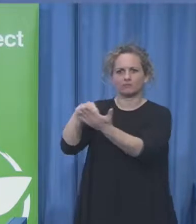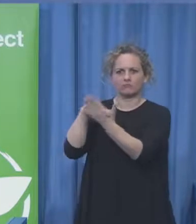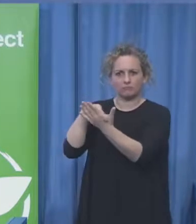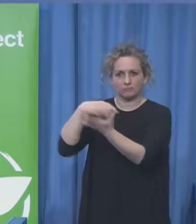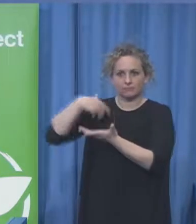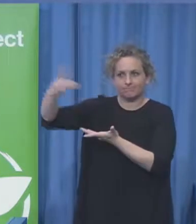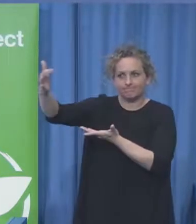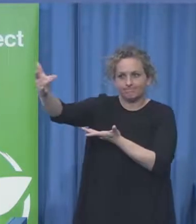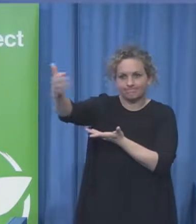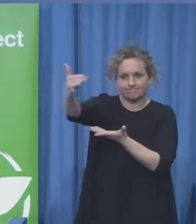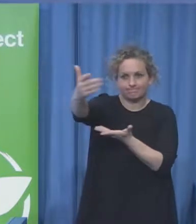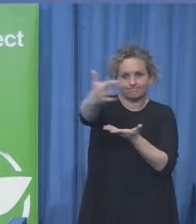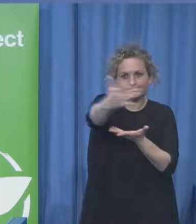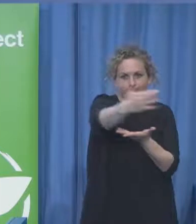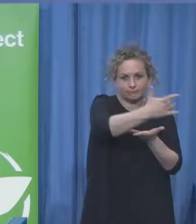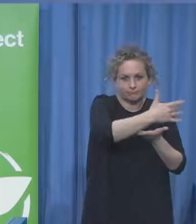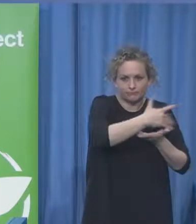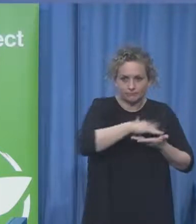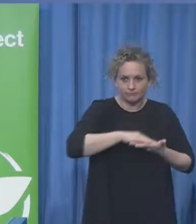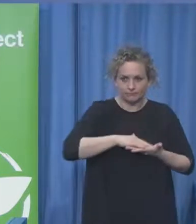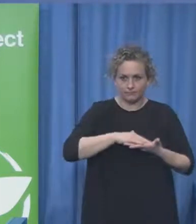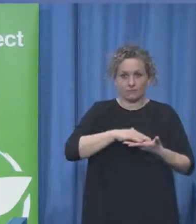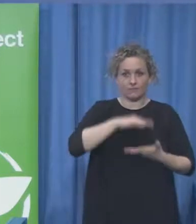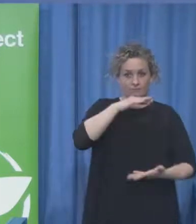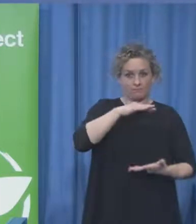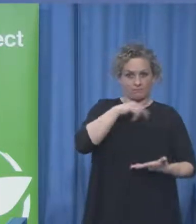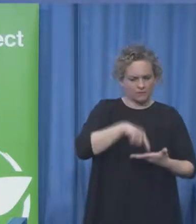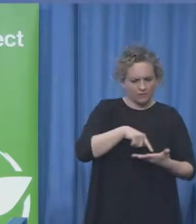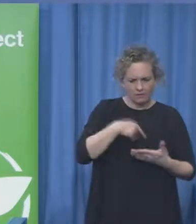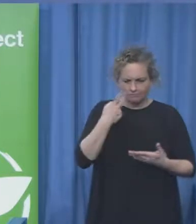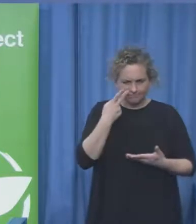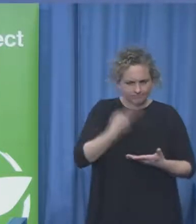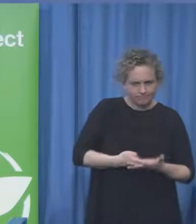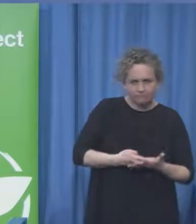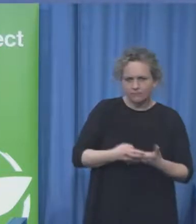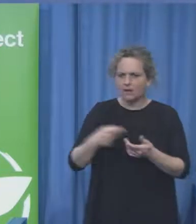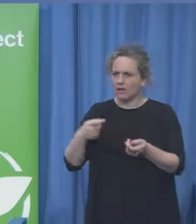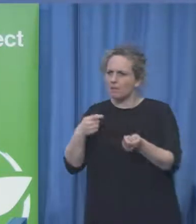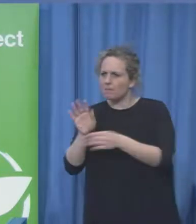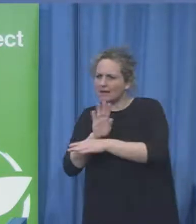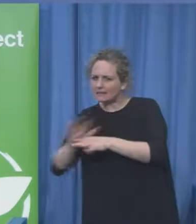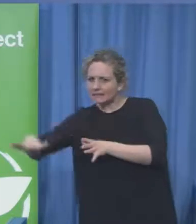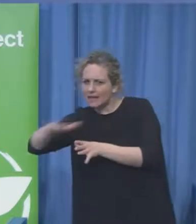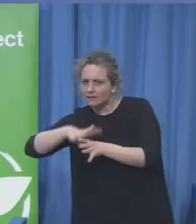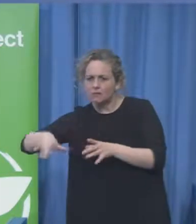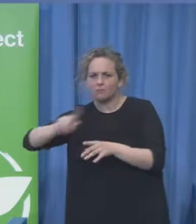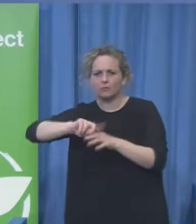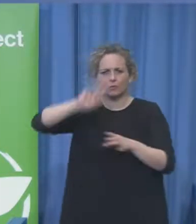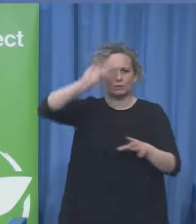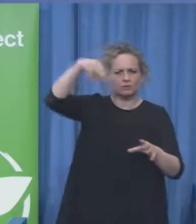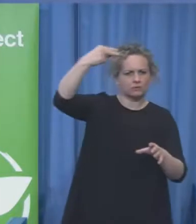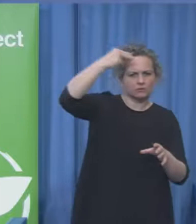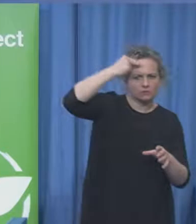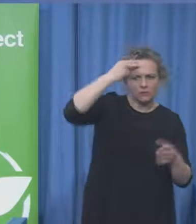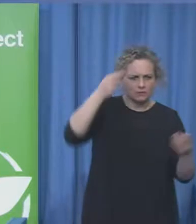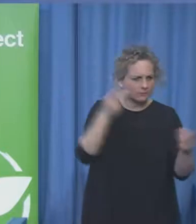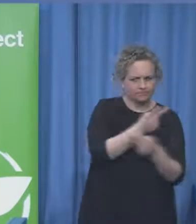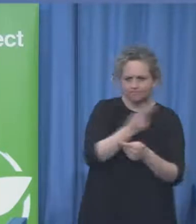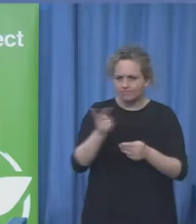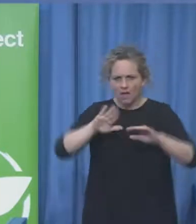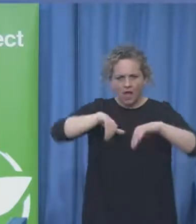between government and market, and really the specific roles the government should play in order to